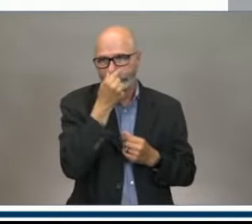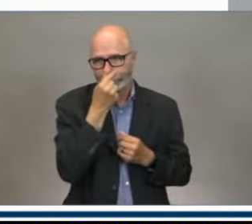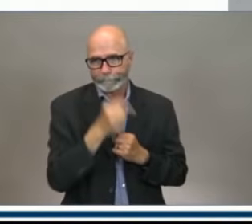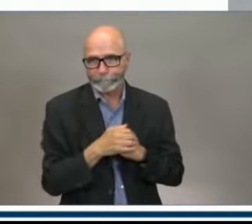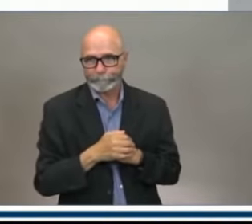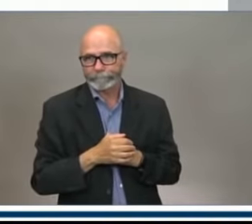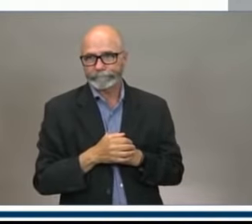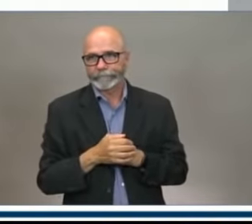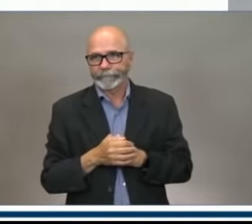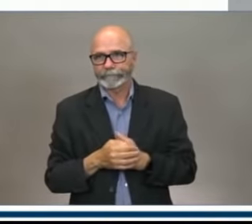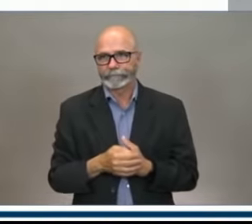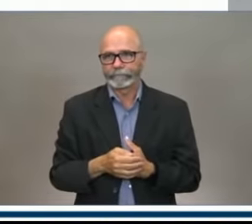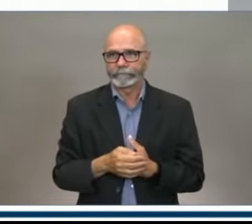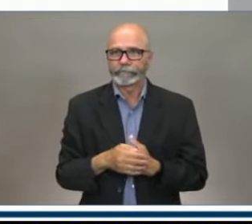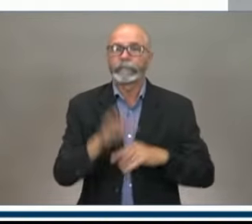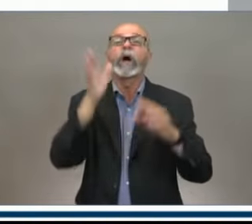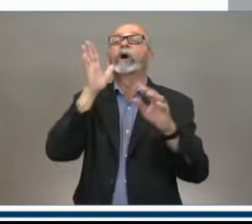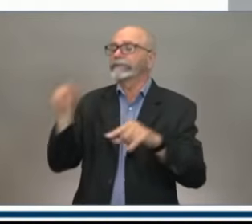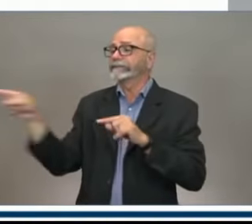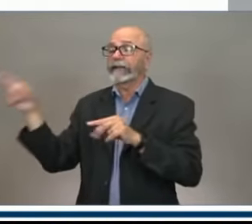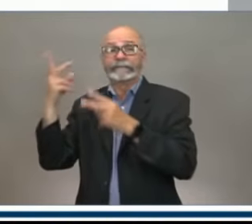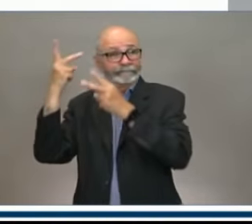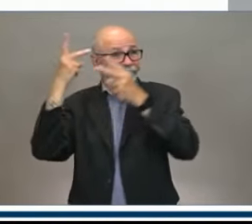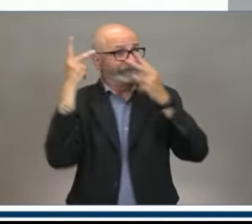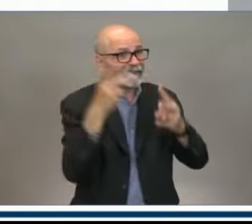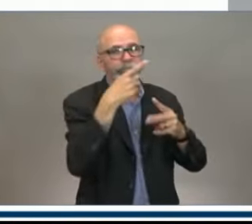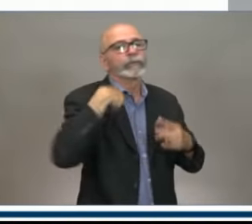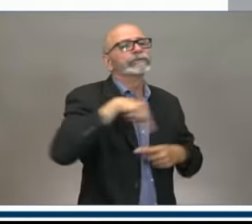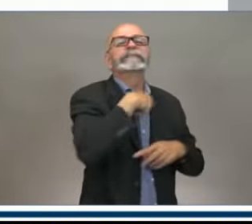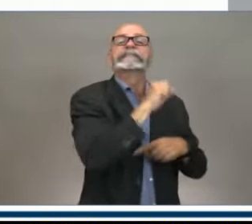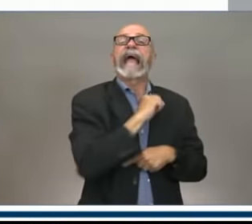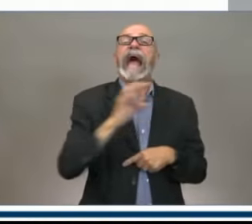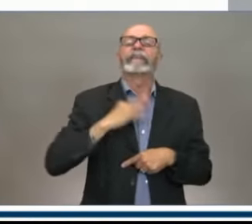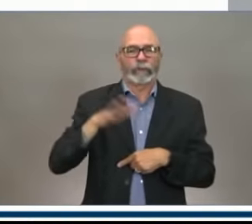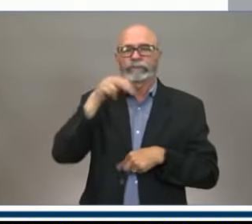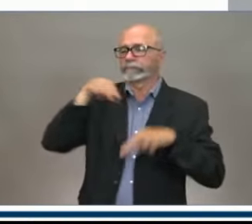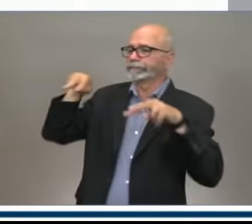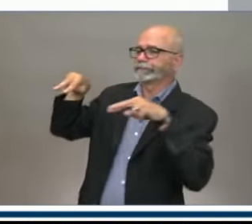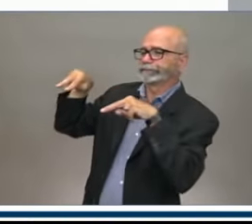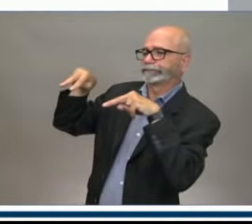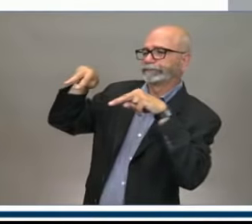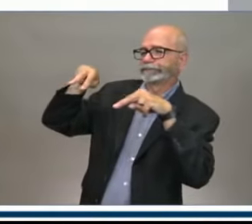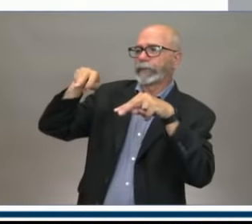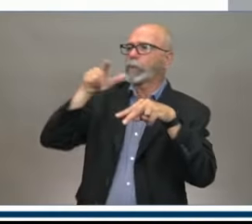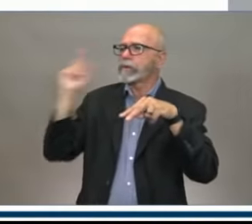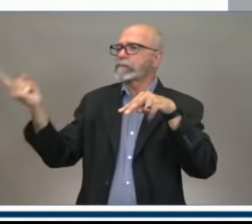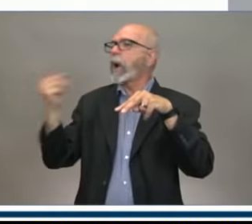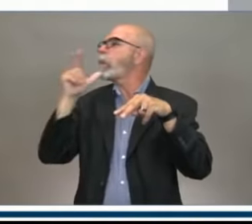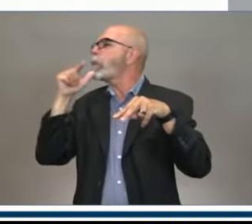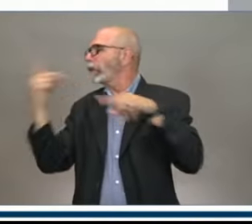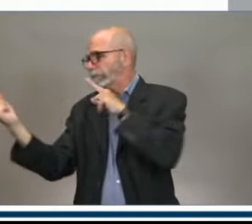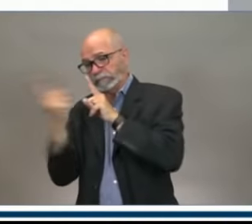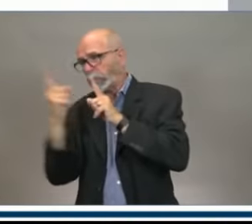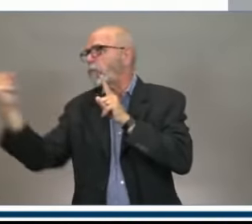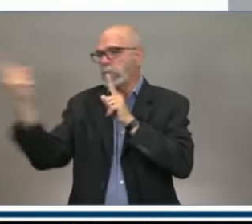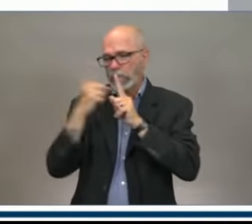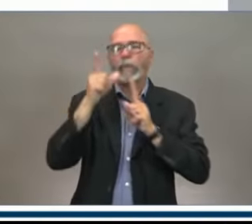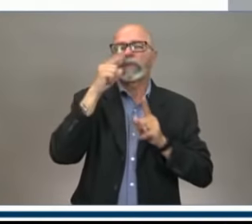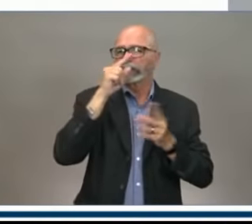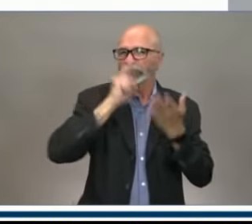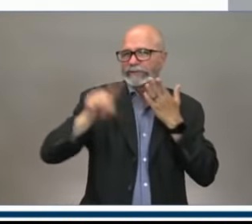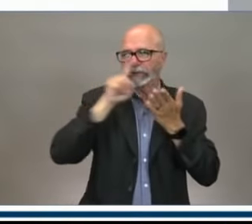will be monitored and overseen by staff. That this is the minimum set of requirements that we're putting forward